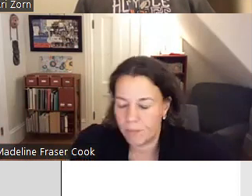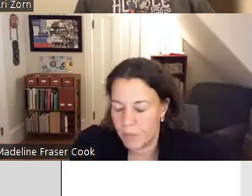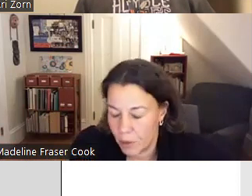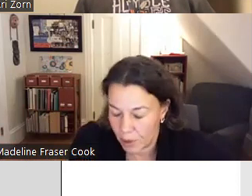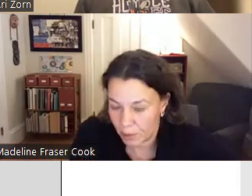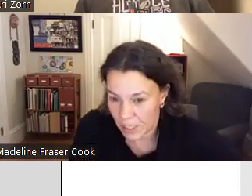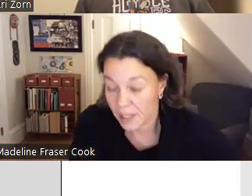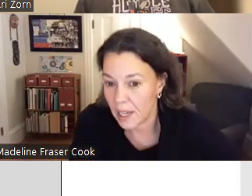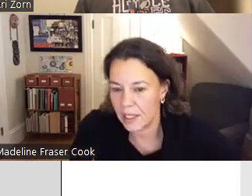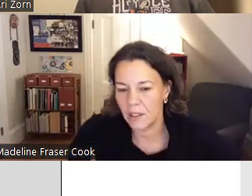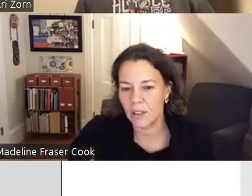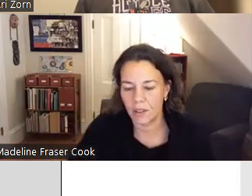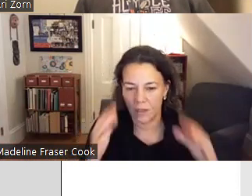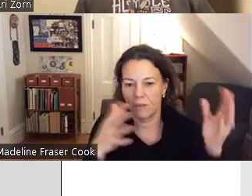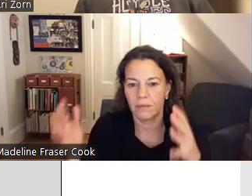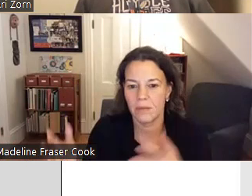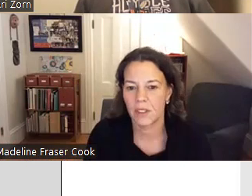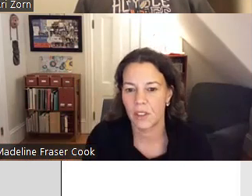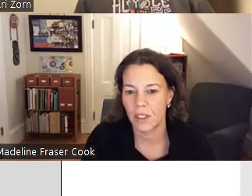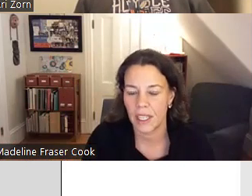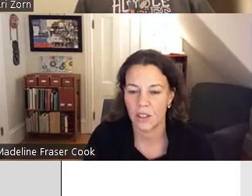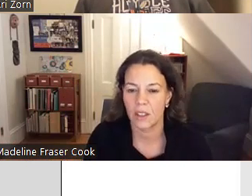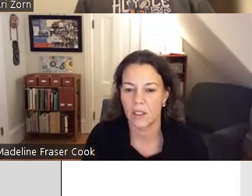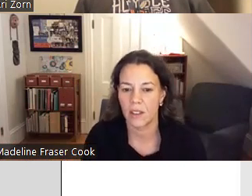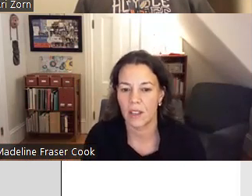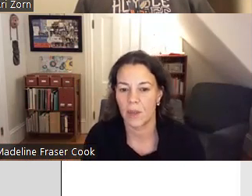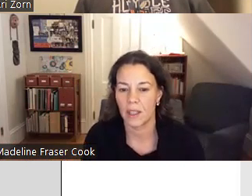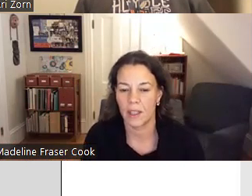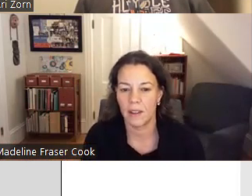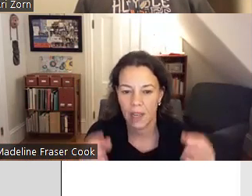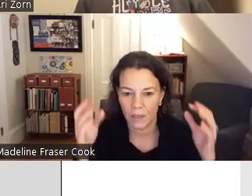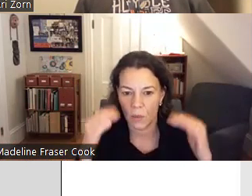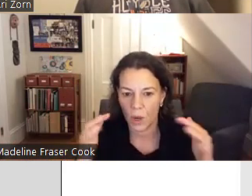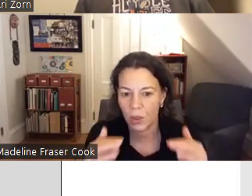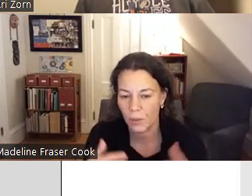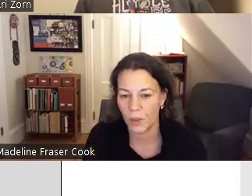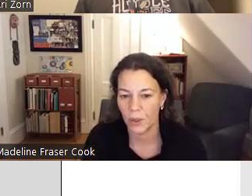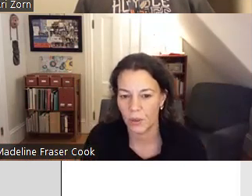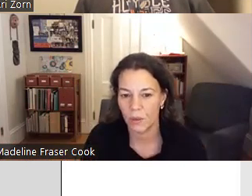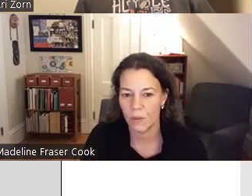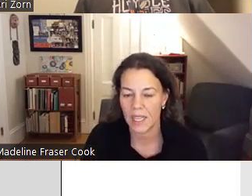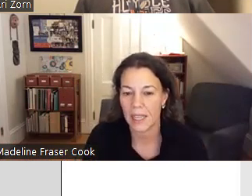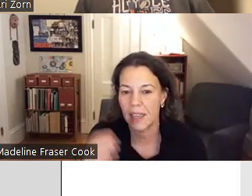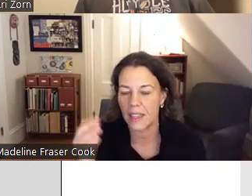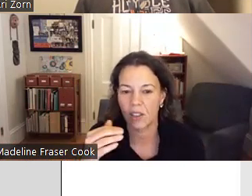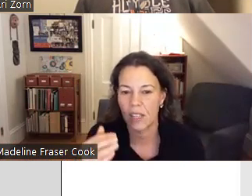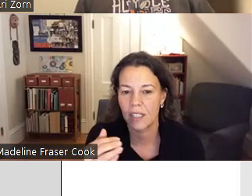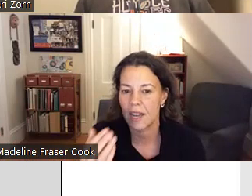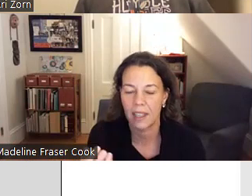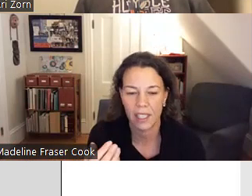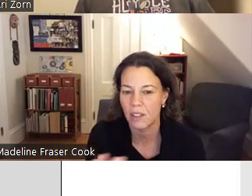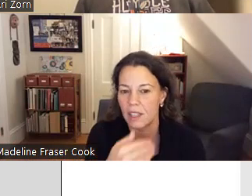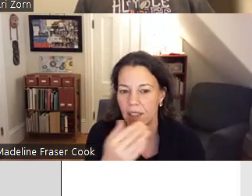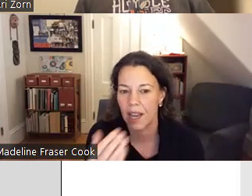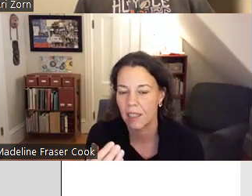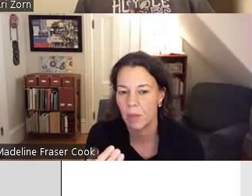capable or be de assigned sélecter ou bien capable choisir quelques sections que capable de travail. it's not